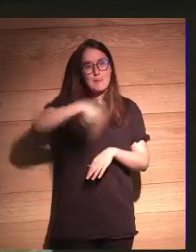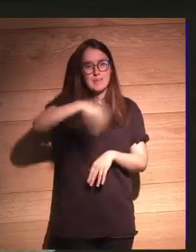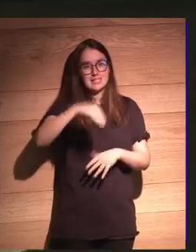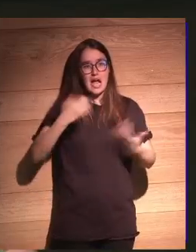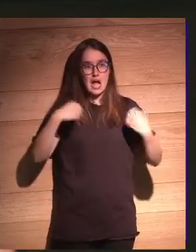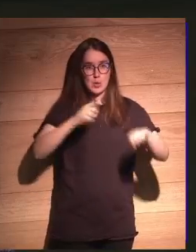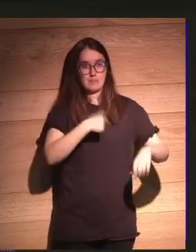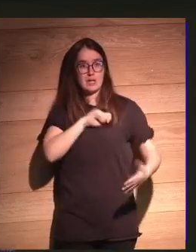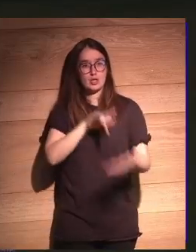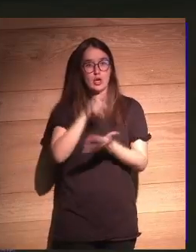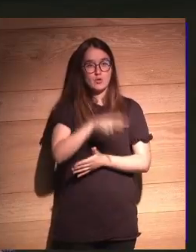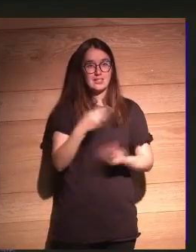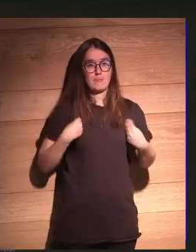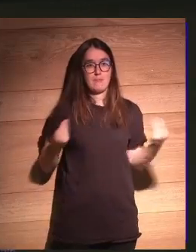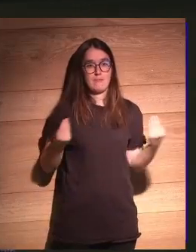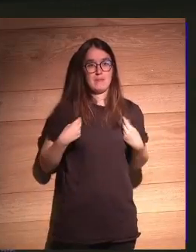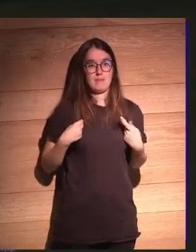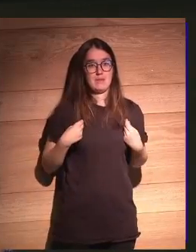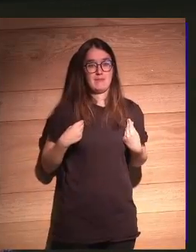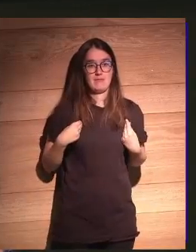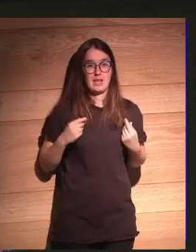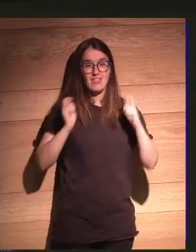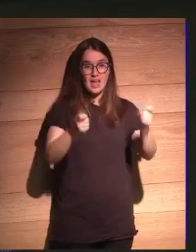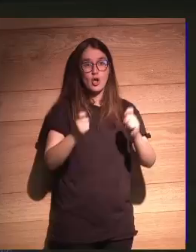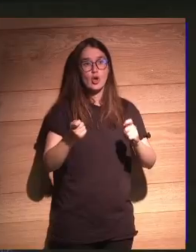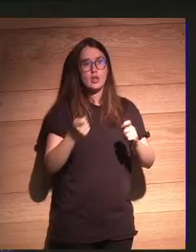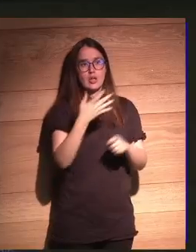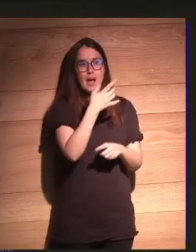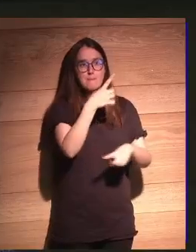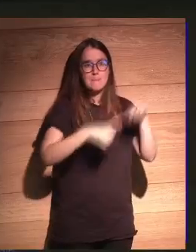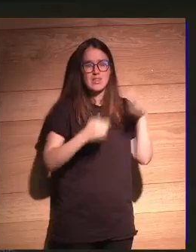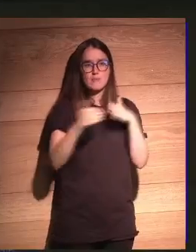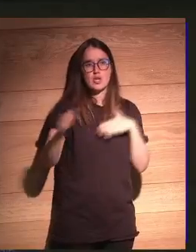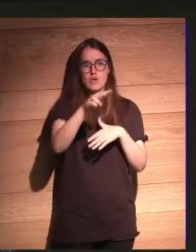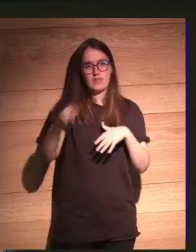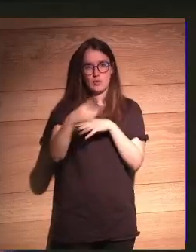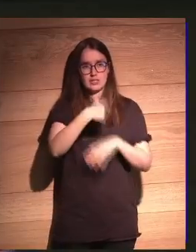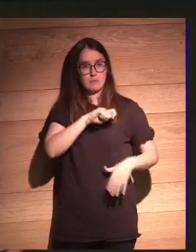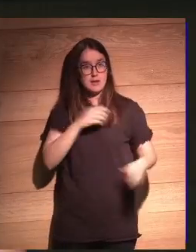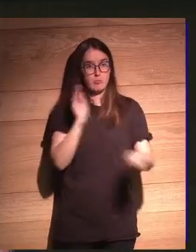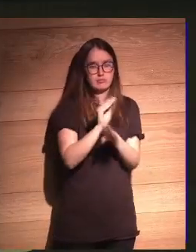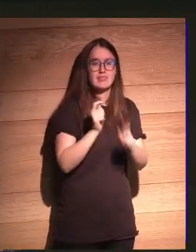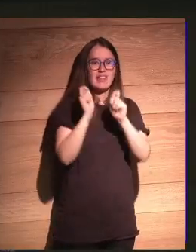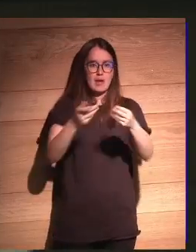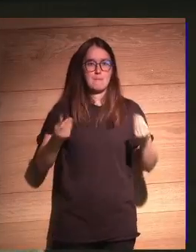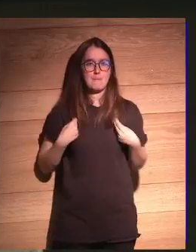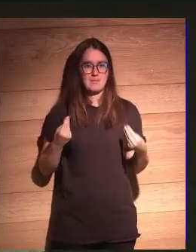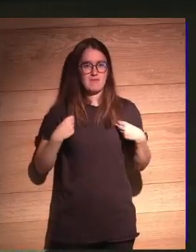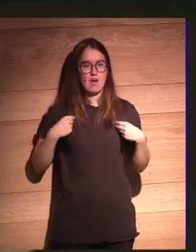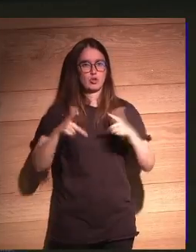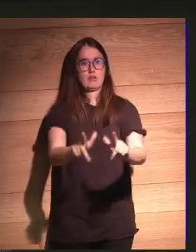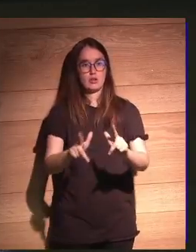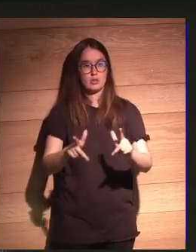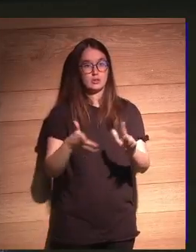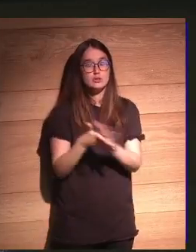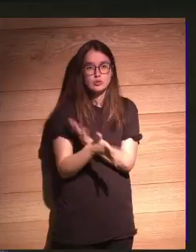that they give you if you have not been in the country forever. You have the residence permit when you have invested over 500,000 euros in the country. So what we